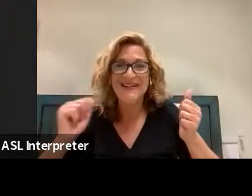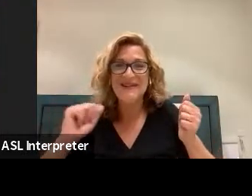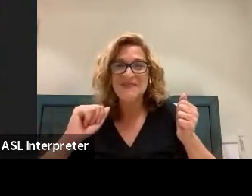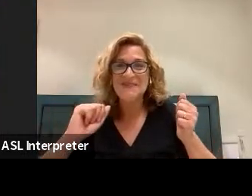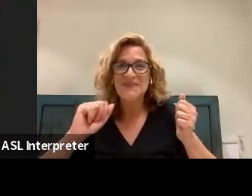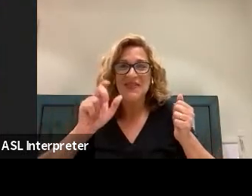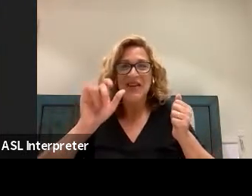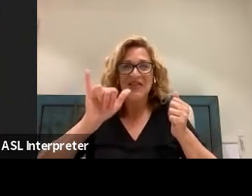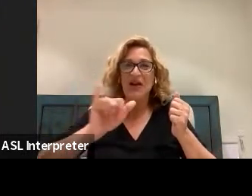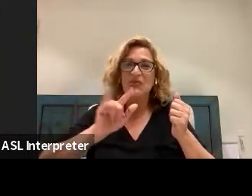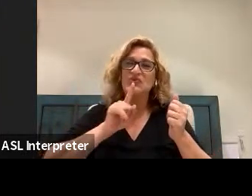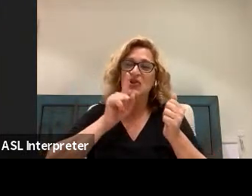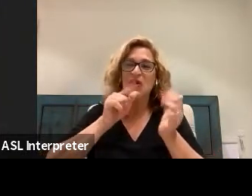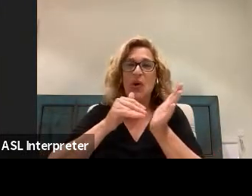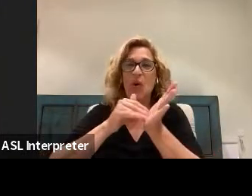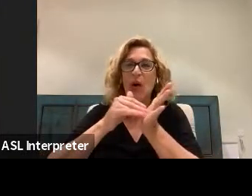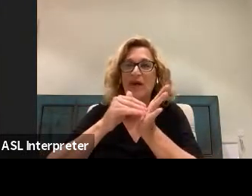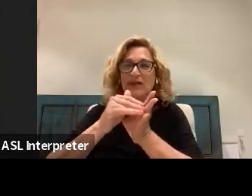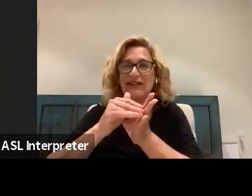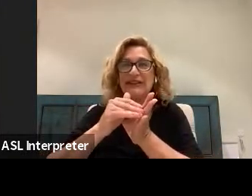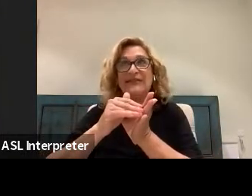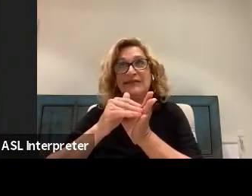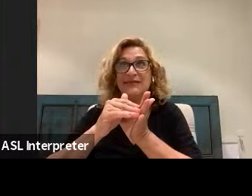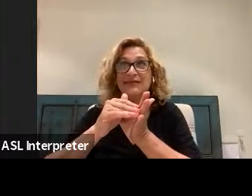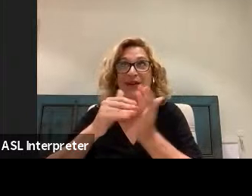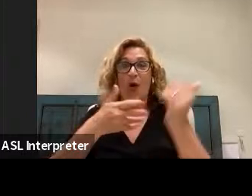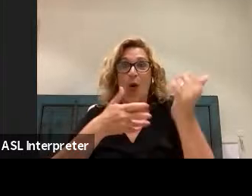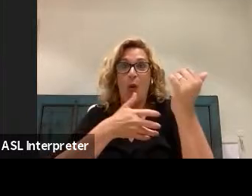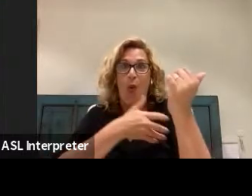it was often sort of overpowering.